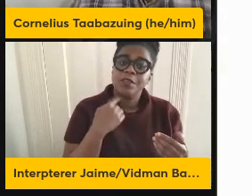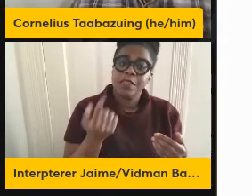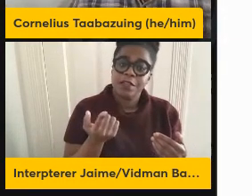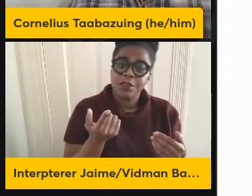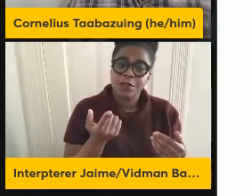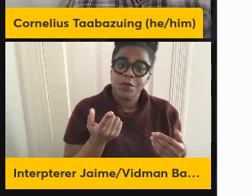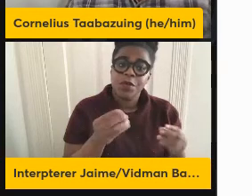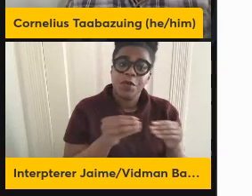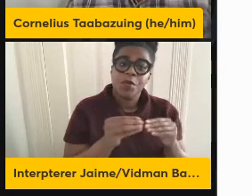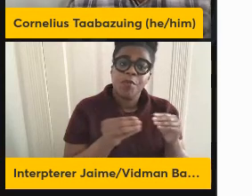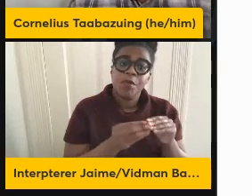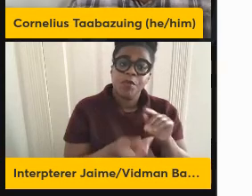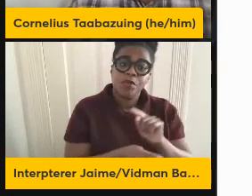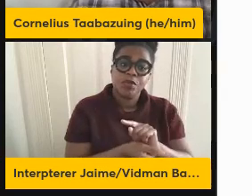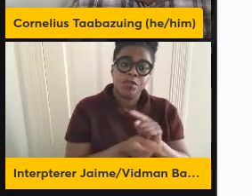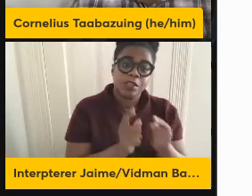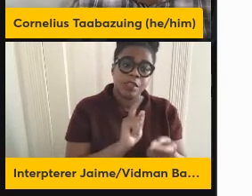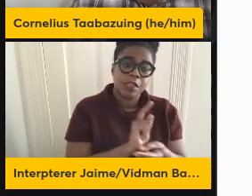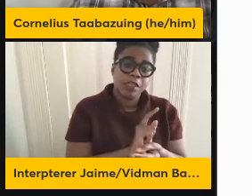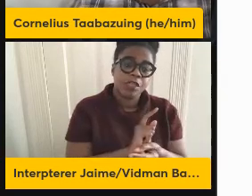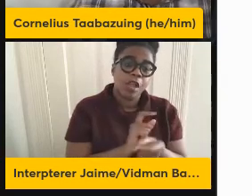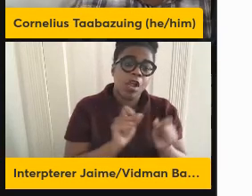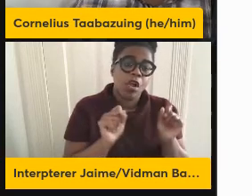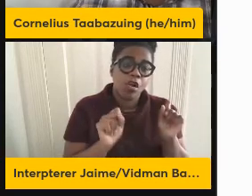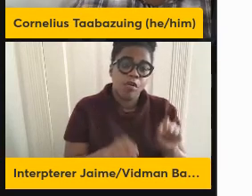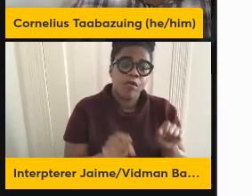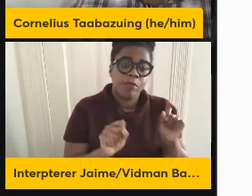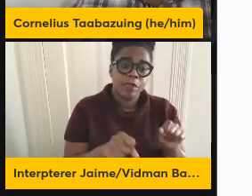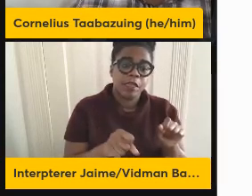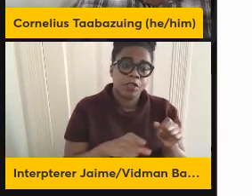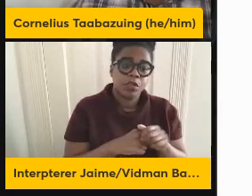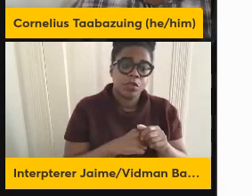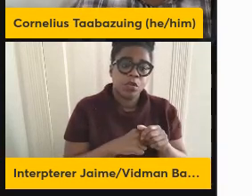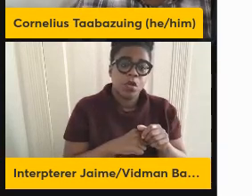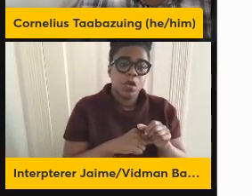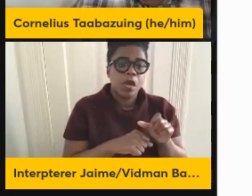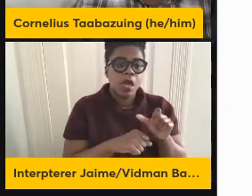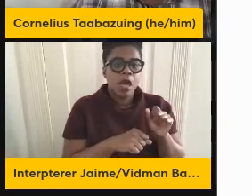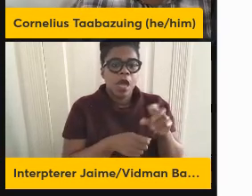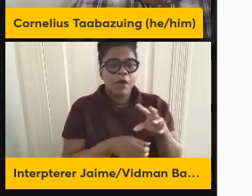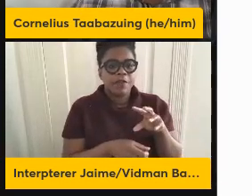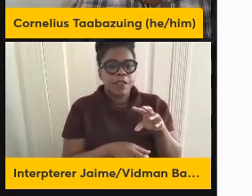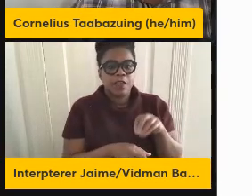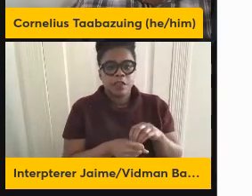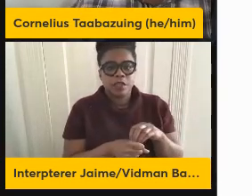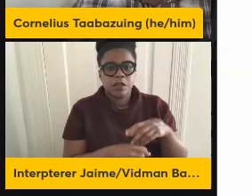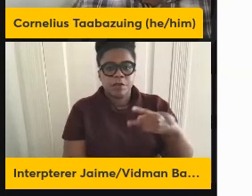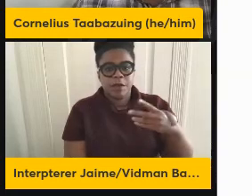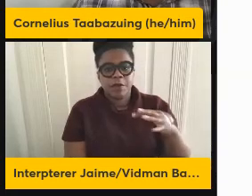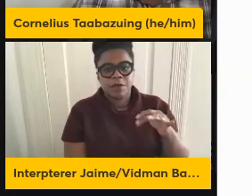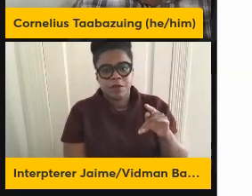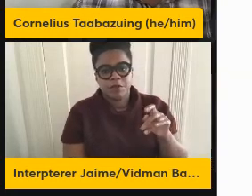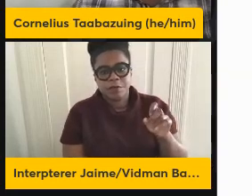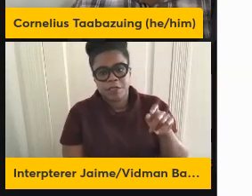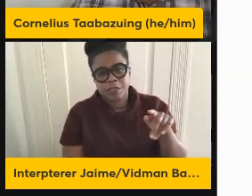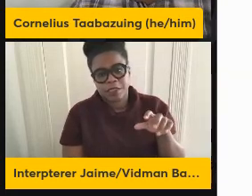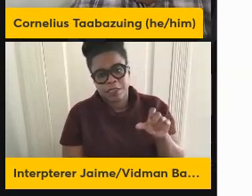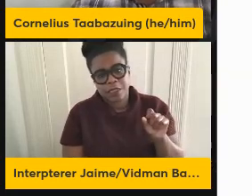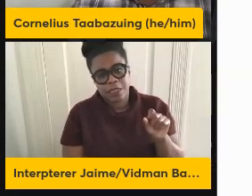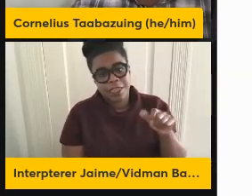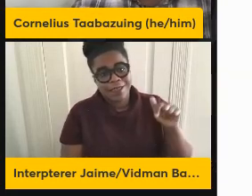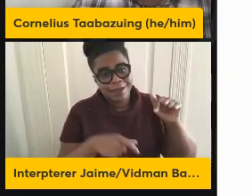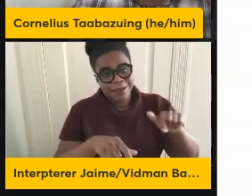the more translational aspects or potential of uh, the induction of pyroptosis. And we in the lab have done